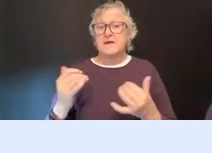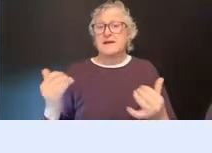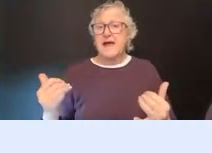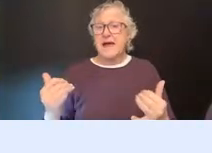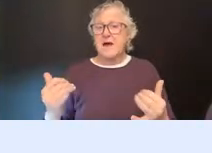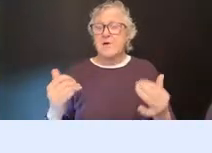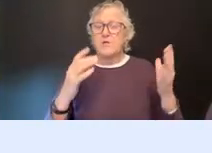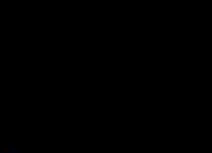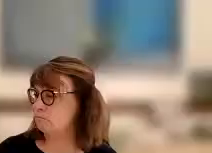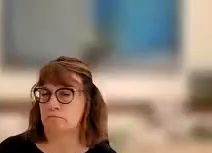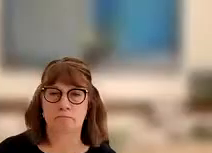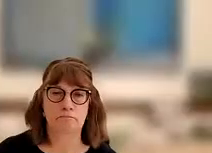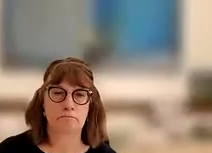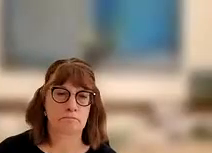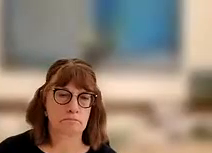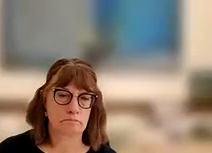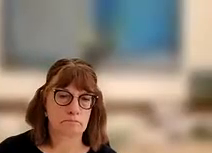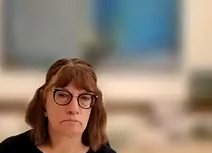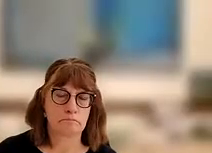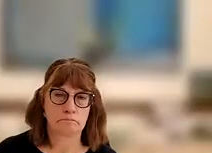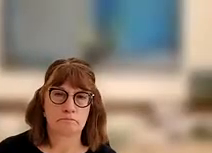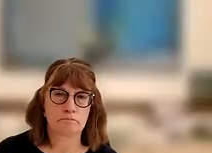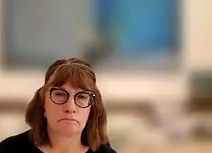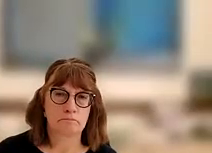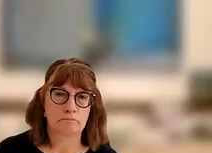and closing with Greg Johnson.